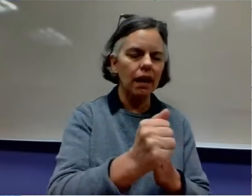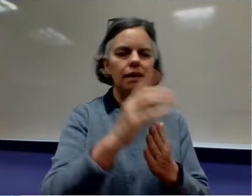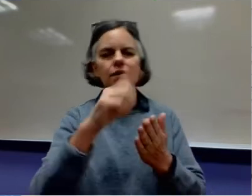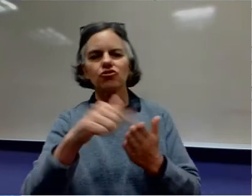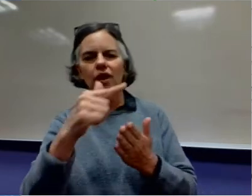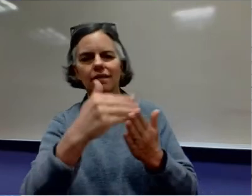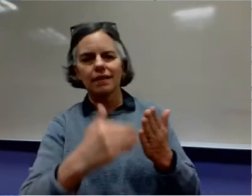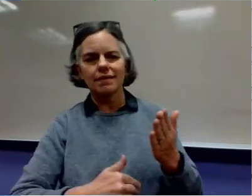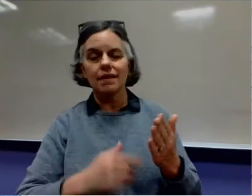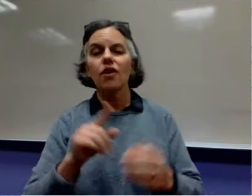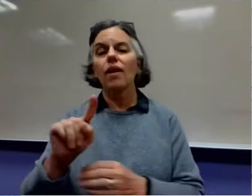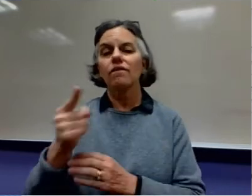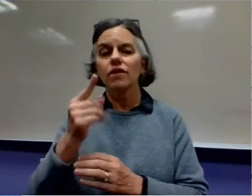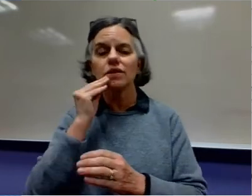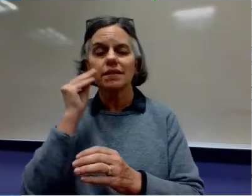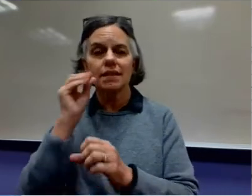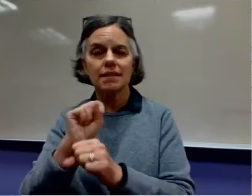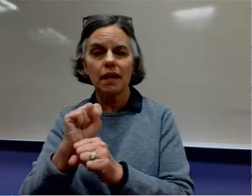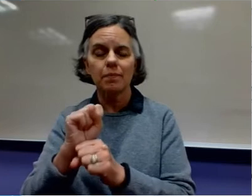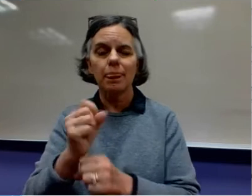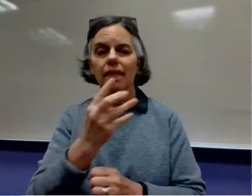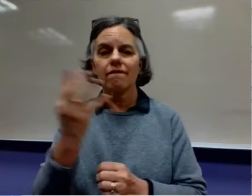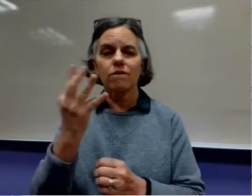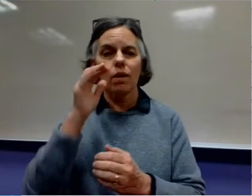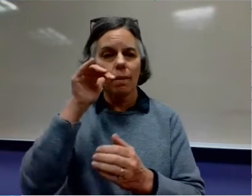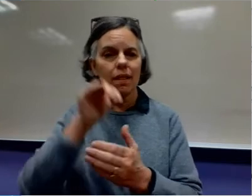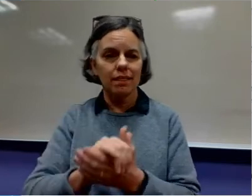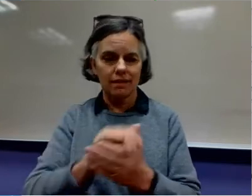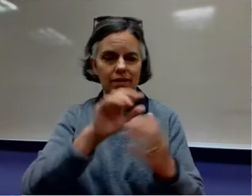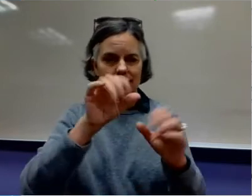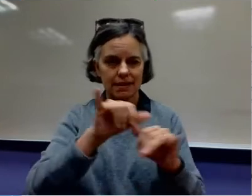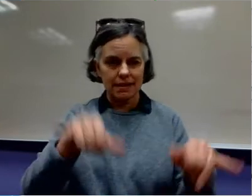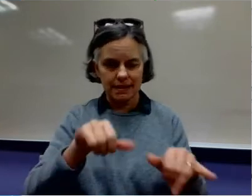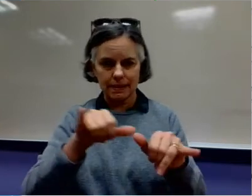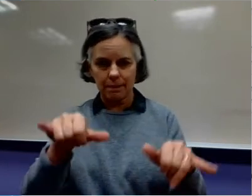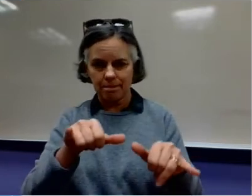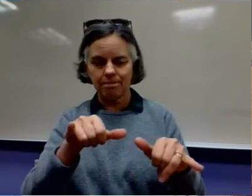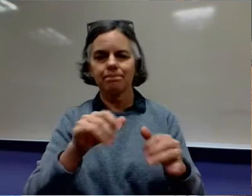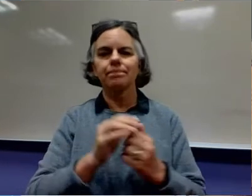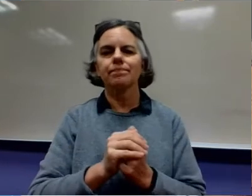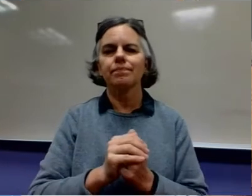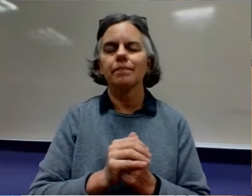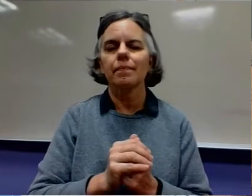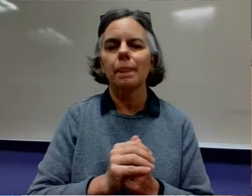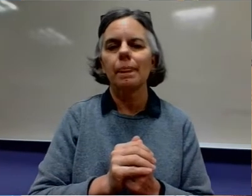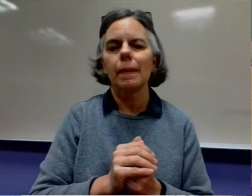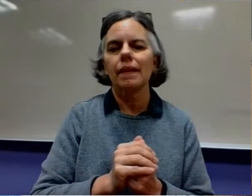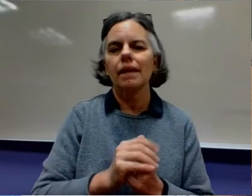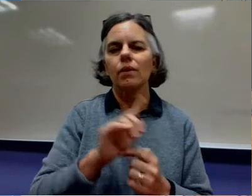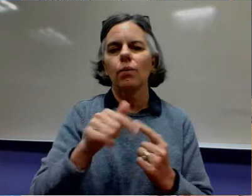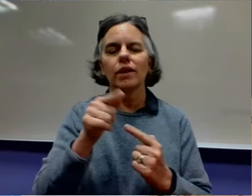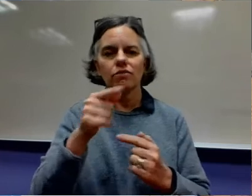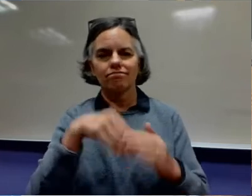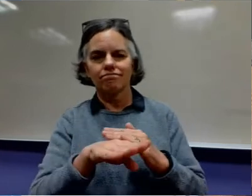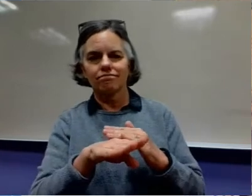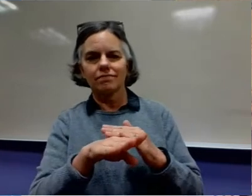checklist. Then here's the first assignment is the 4 belief systems. Let me find it up here. Here we go. Okay, when